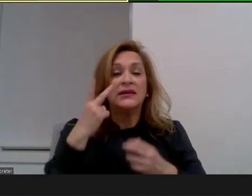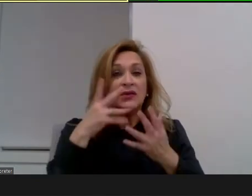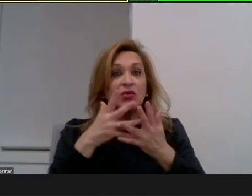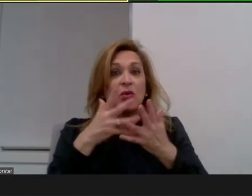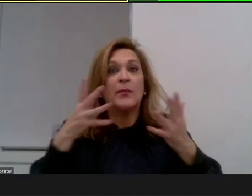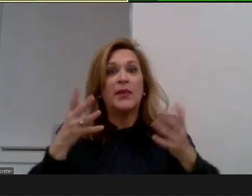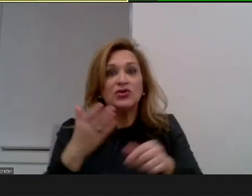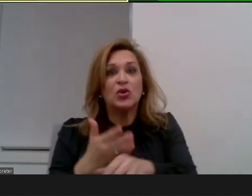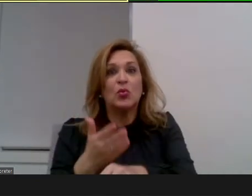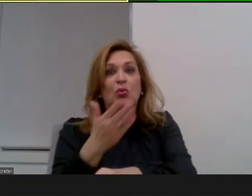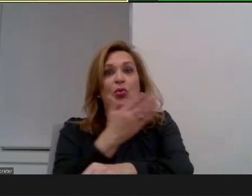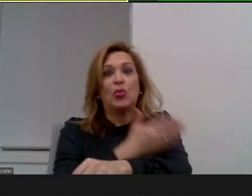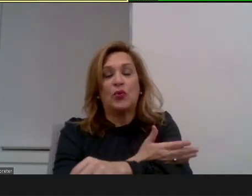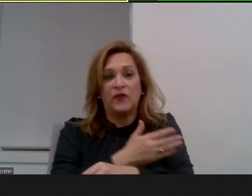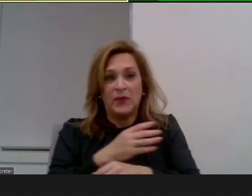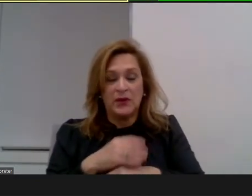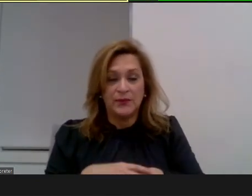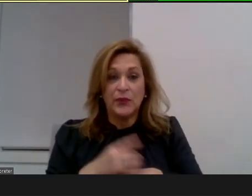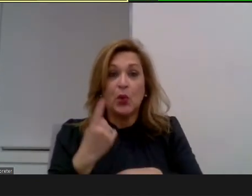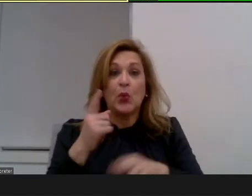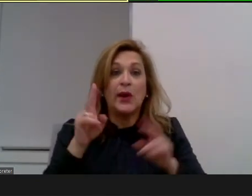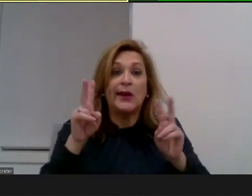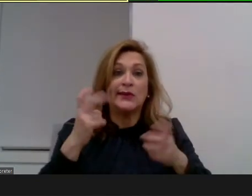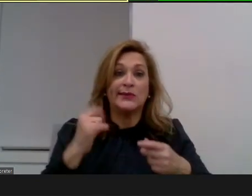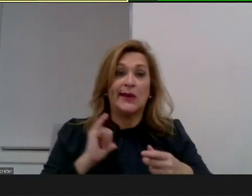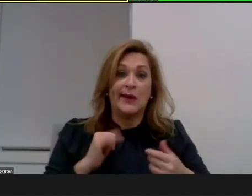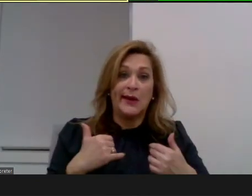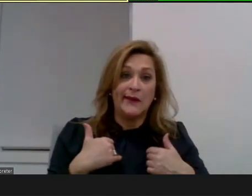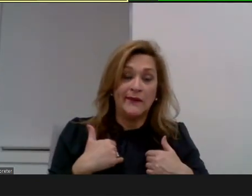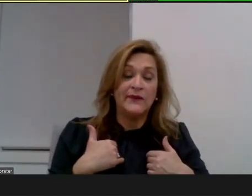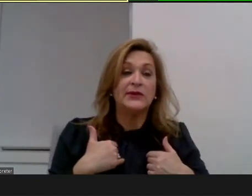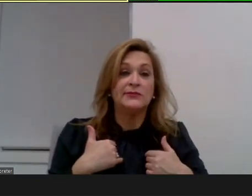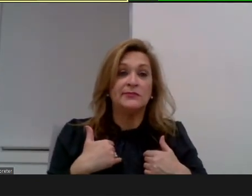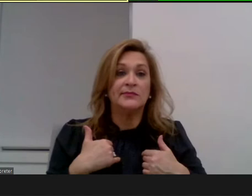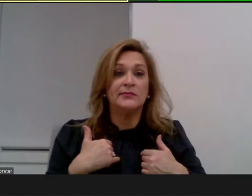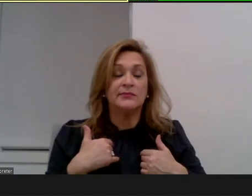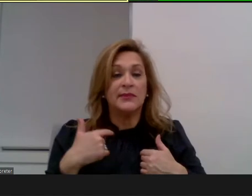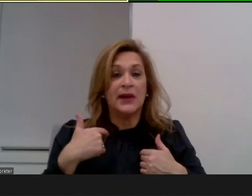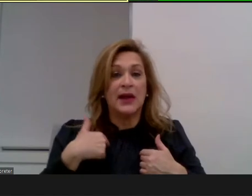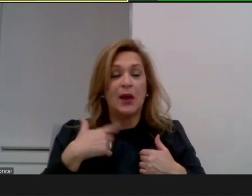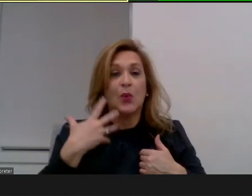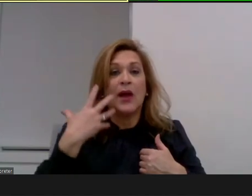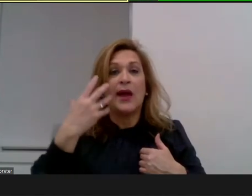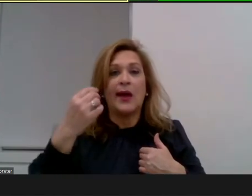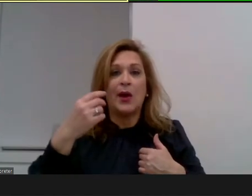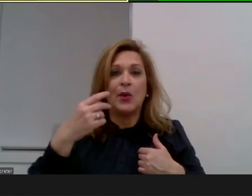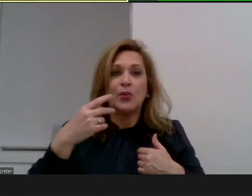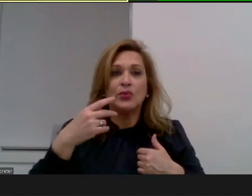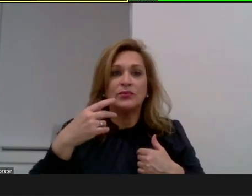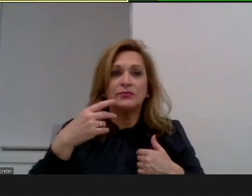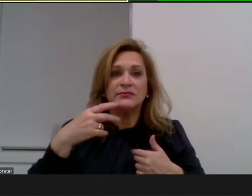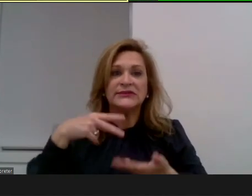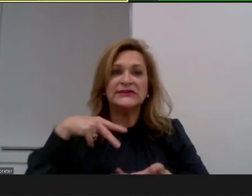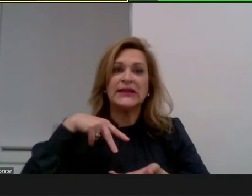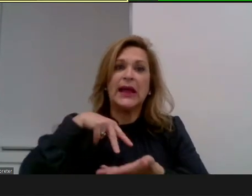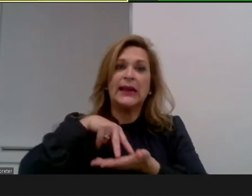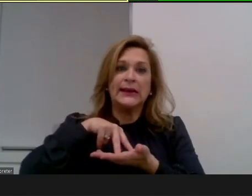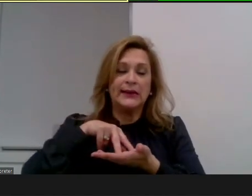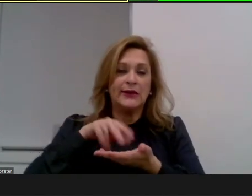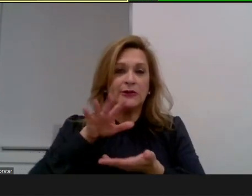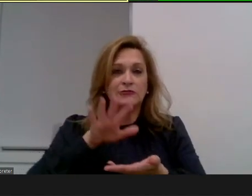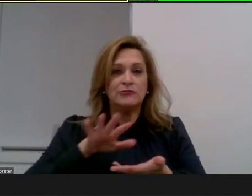improvement. One of the issues that I had was we would stand out there, for 30 to 45